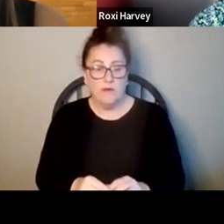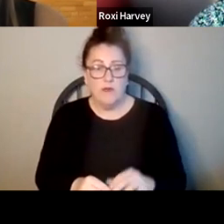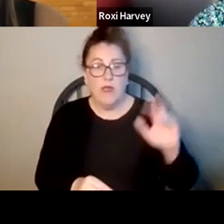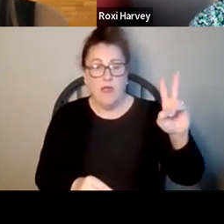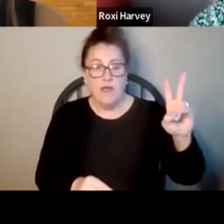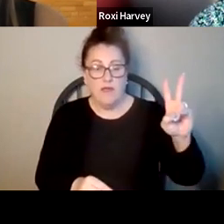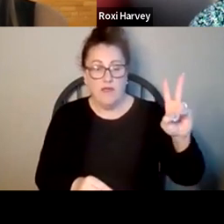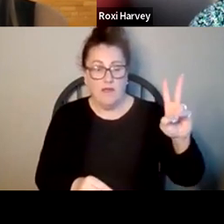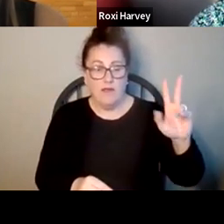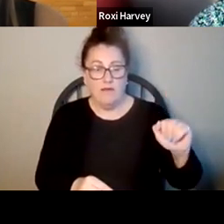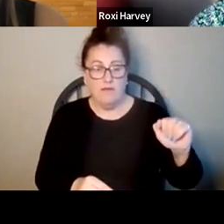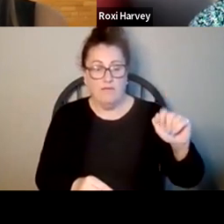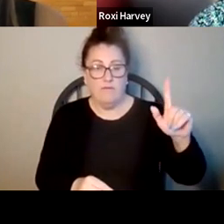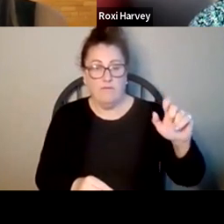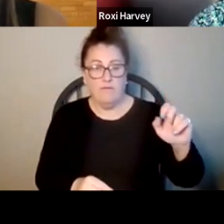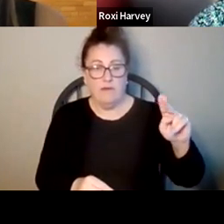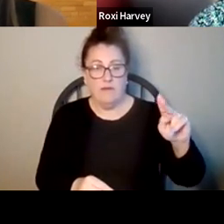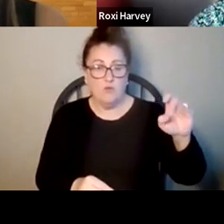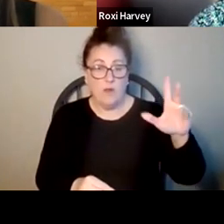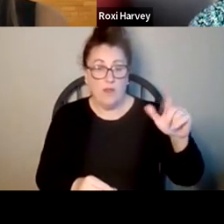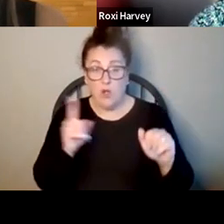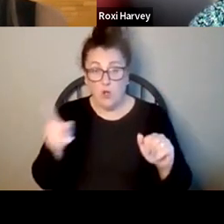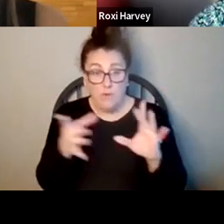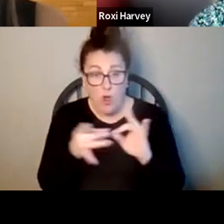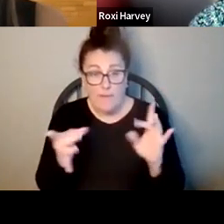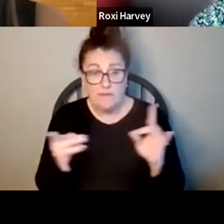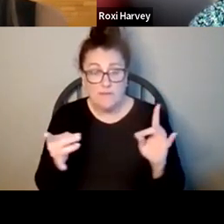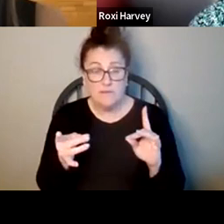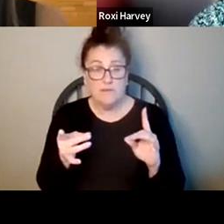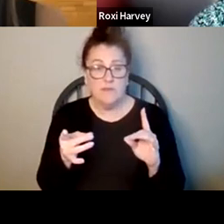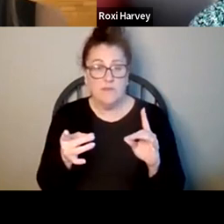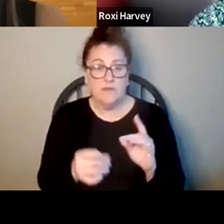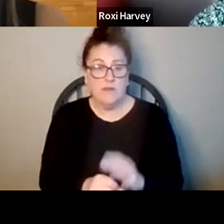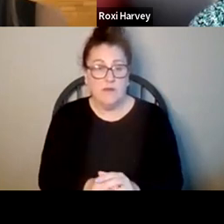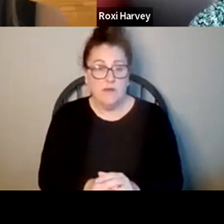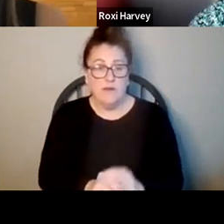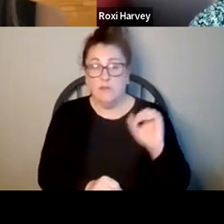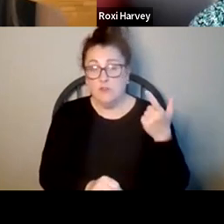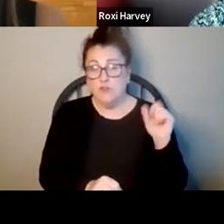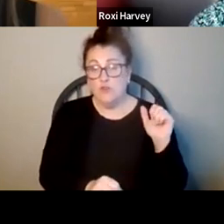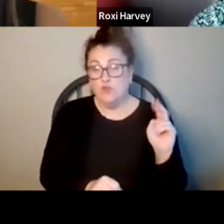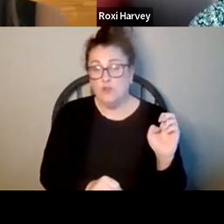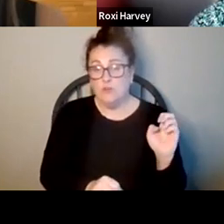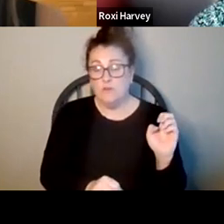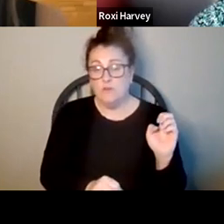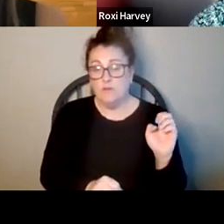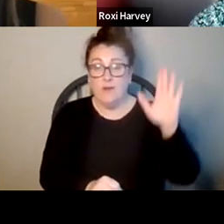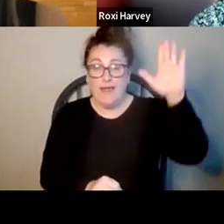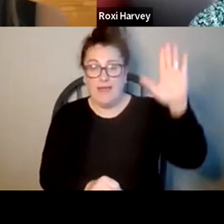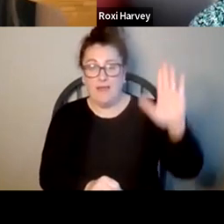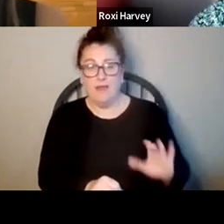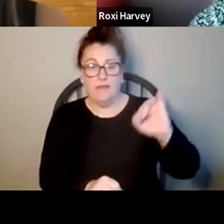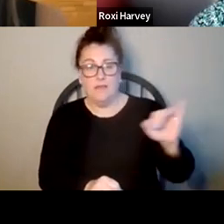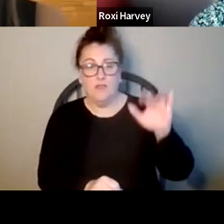Valenzuela, thoughts on this? Yeah, I can go. I lowered my hand because Jessica